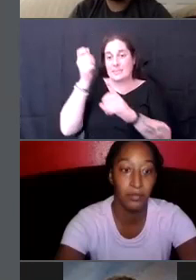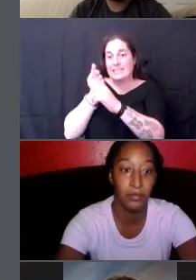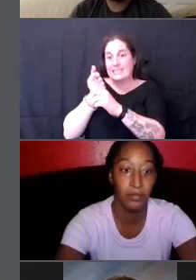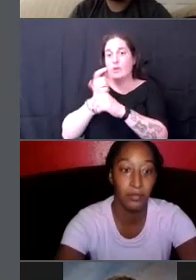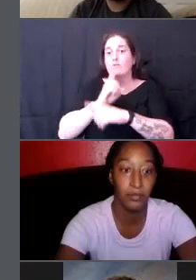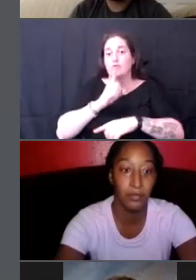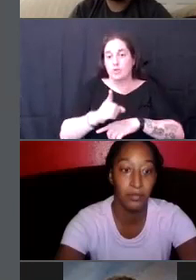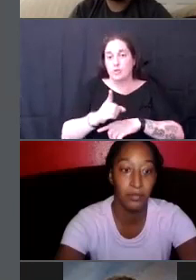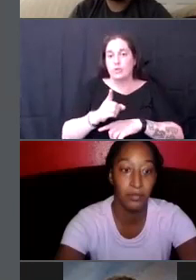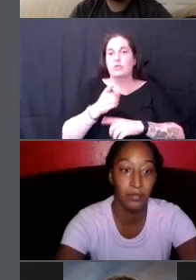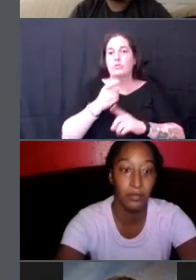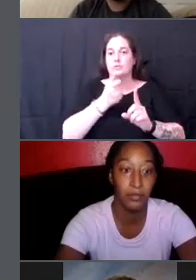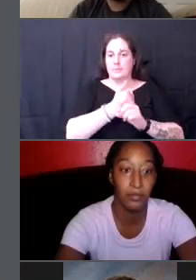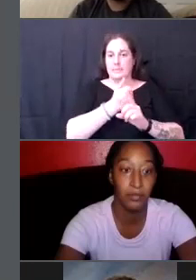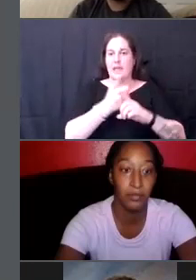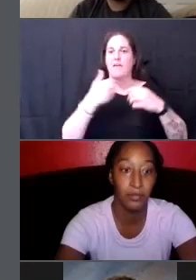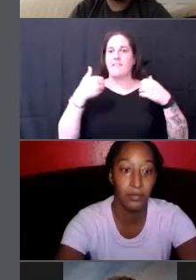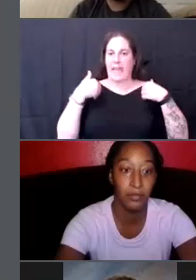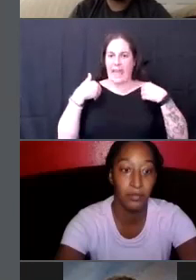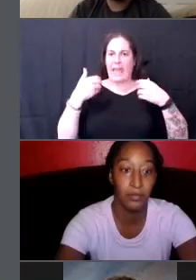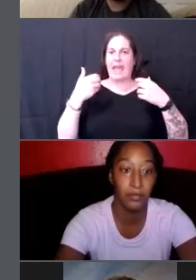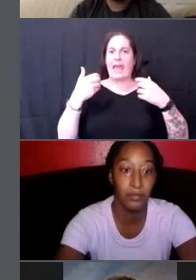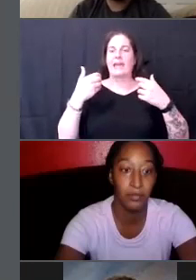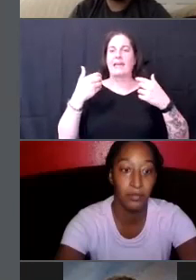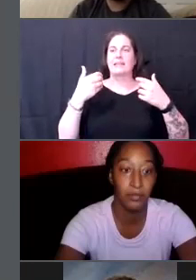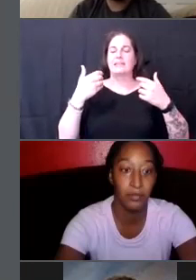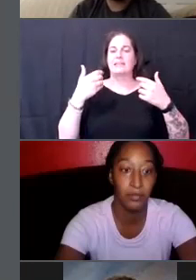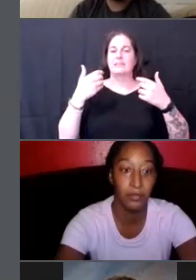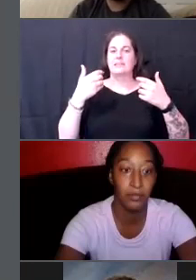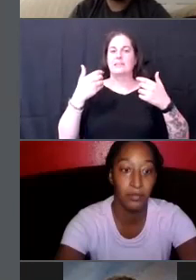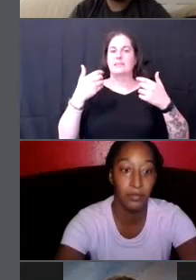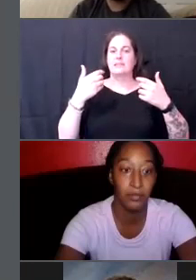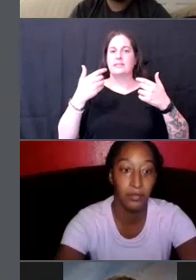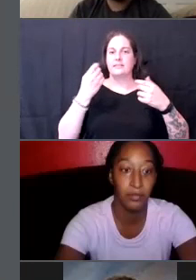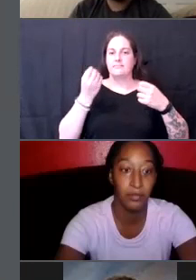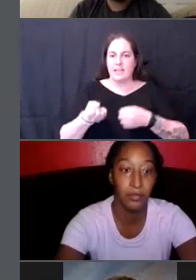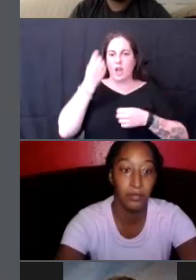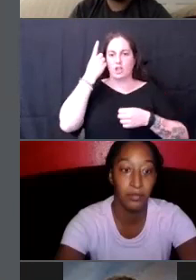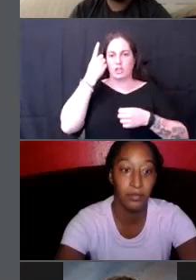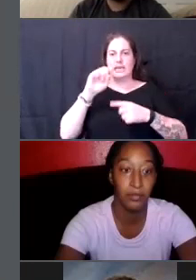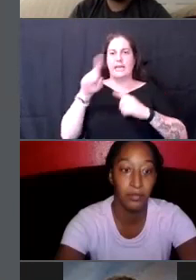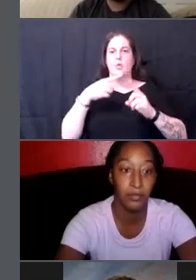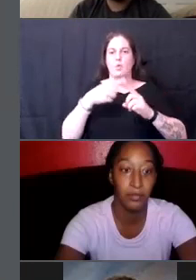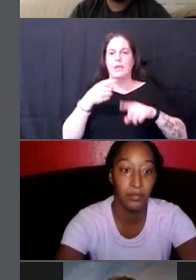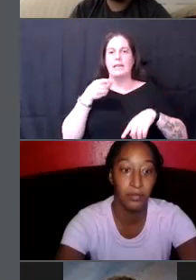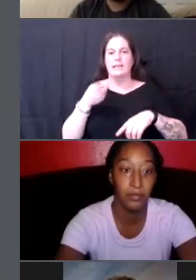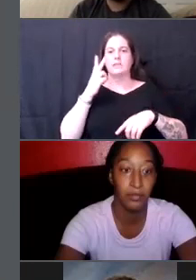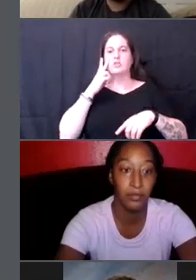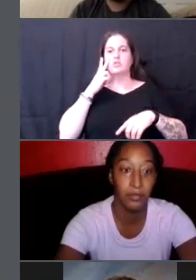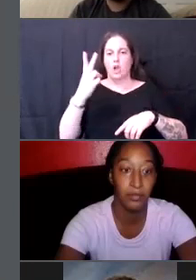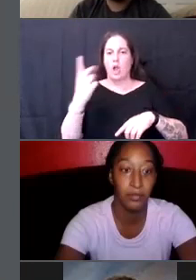a particular revelation while watching an object fall. So he began